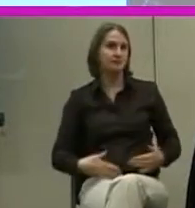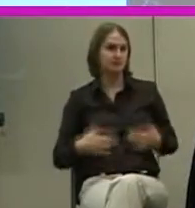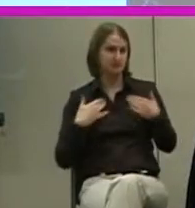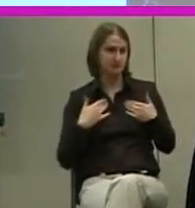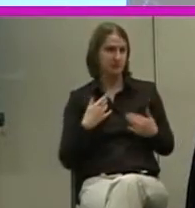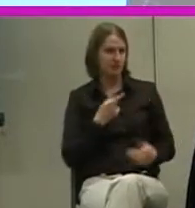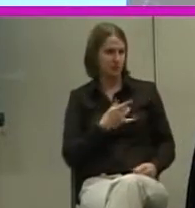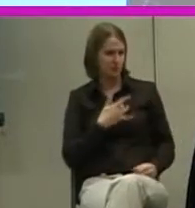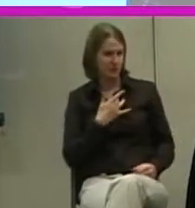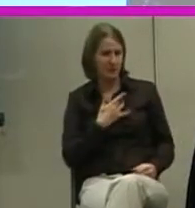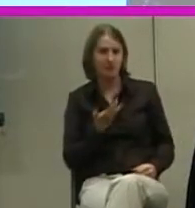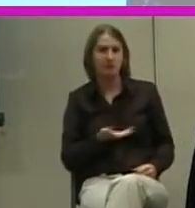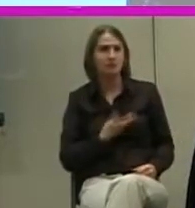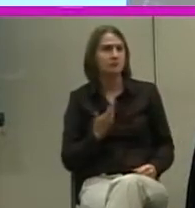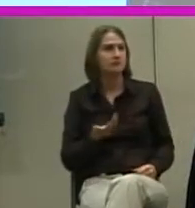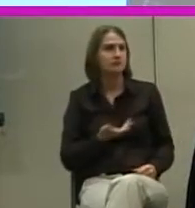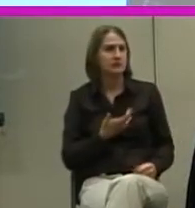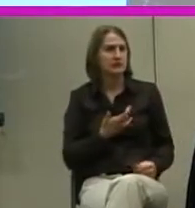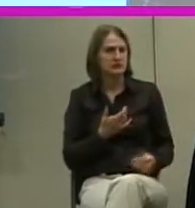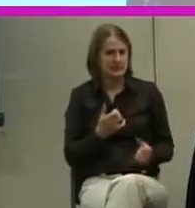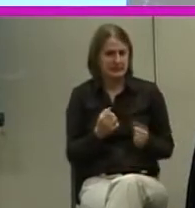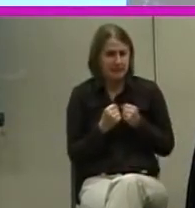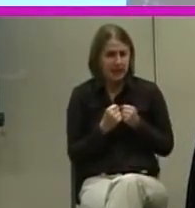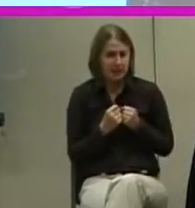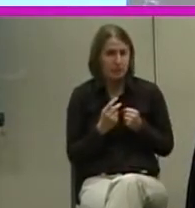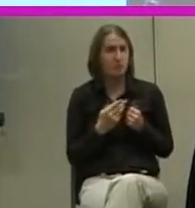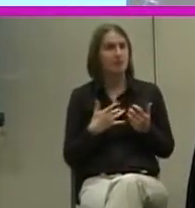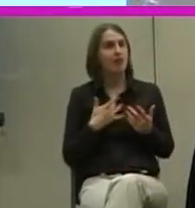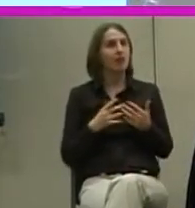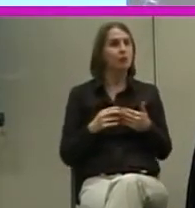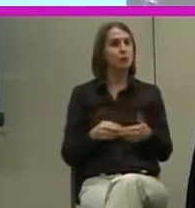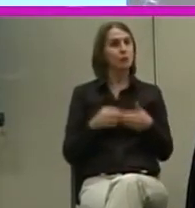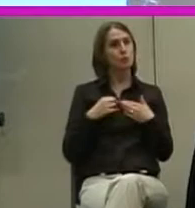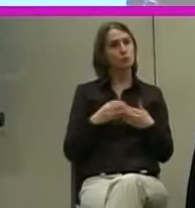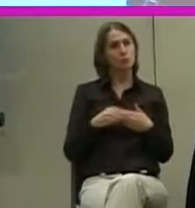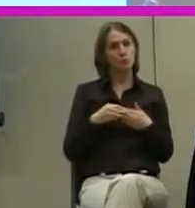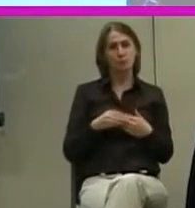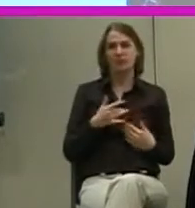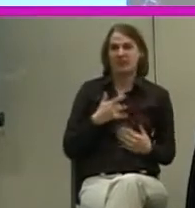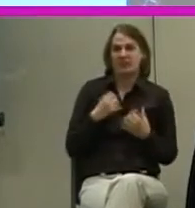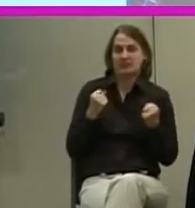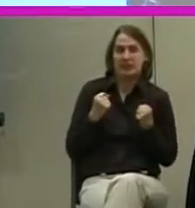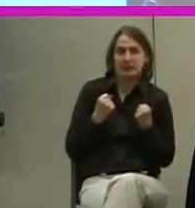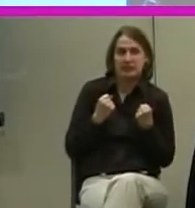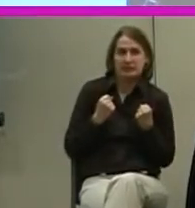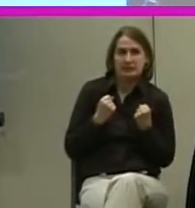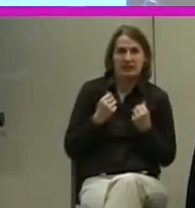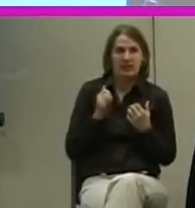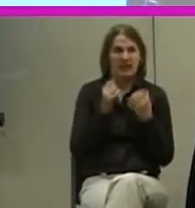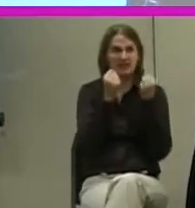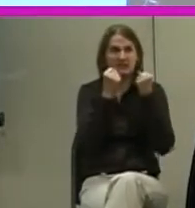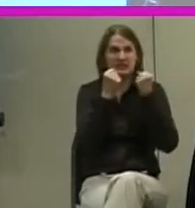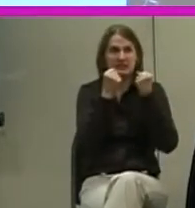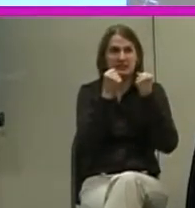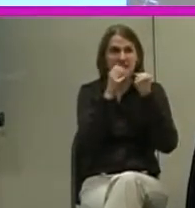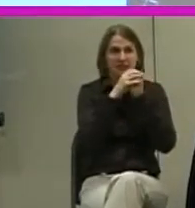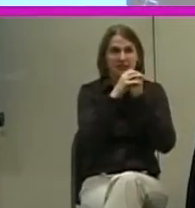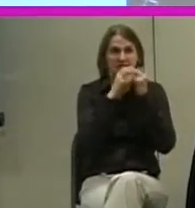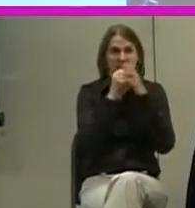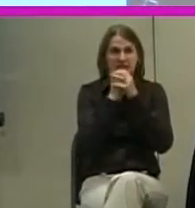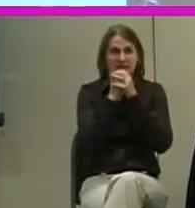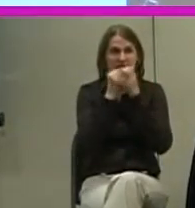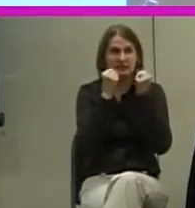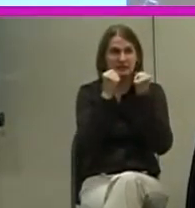you feel tight or loose? Tight. So you feel your fists kind of go like this when you get